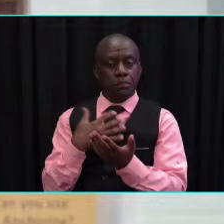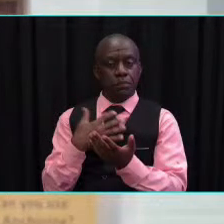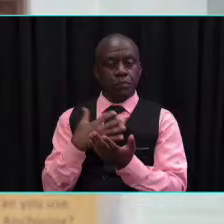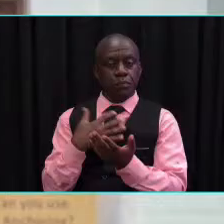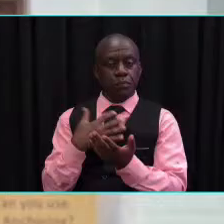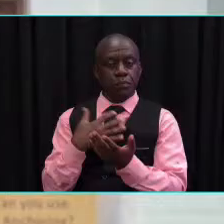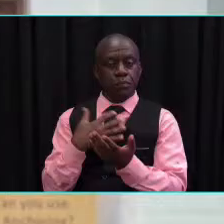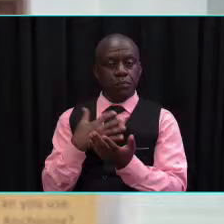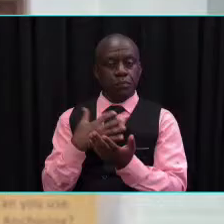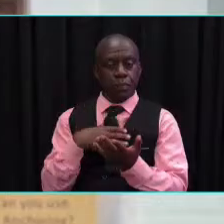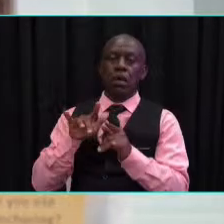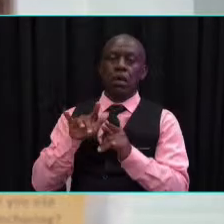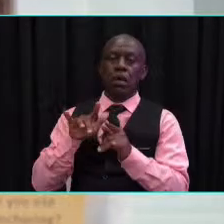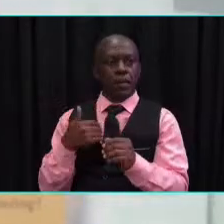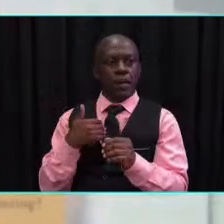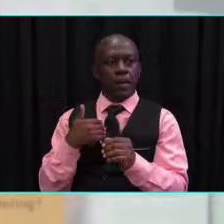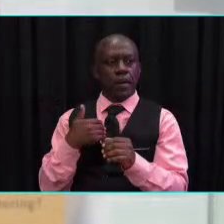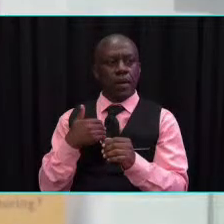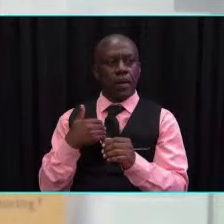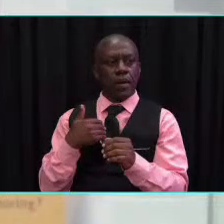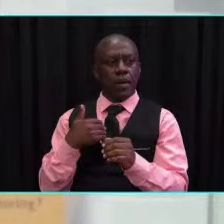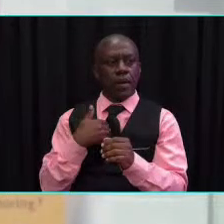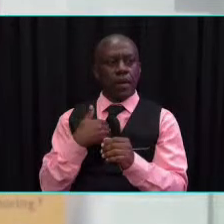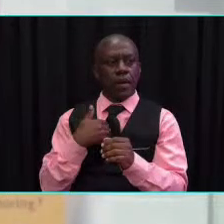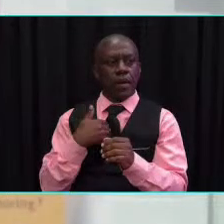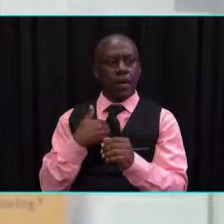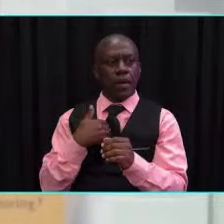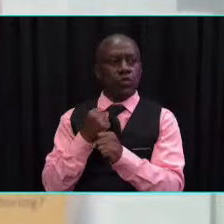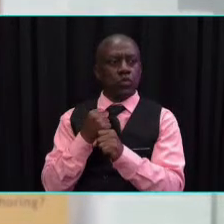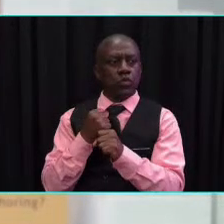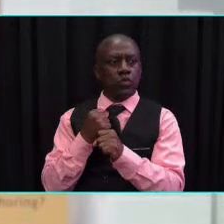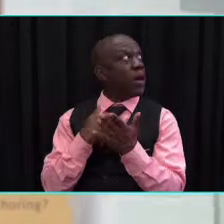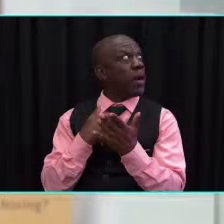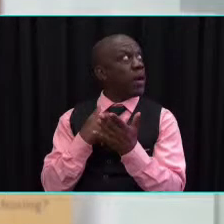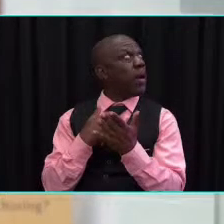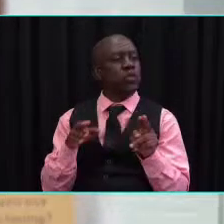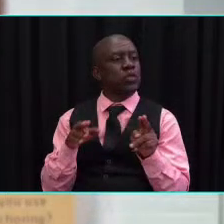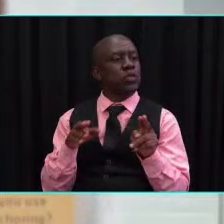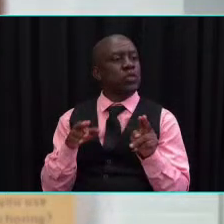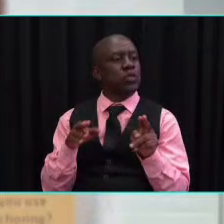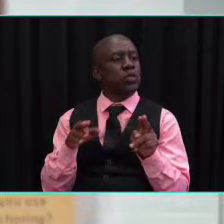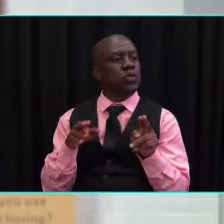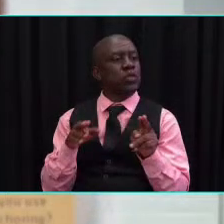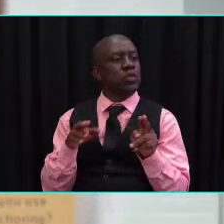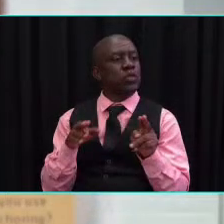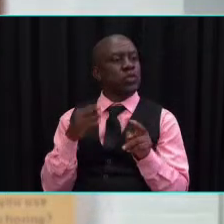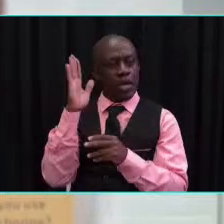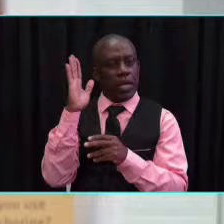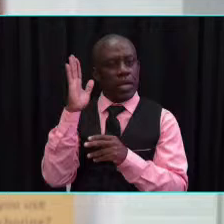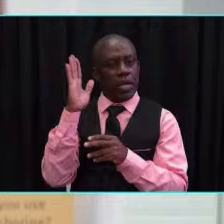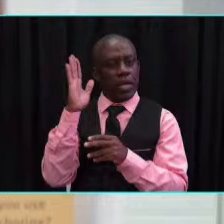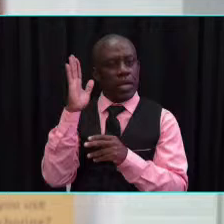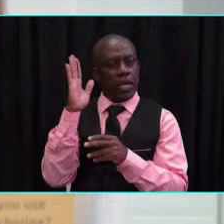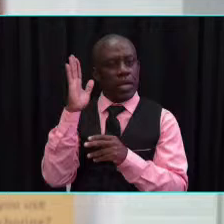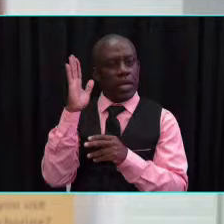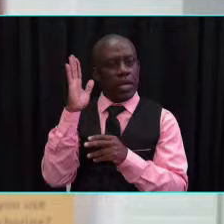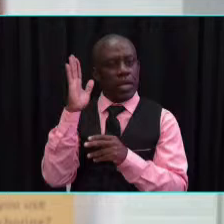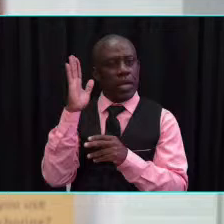going abroad, does a program that has international recognition. The standard now we are trying to work to